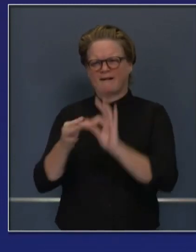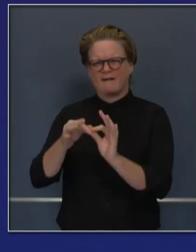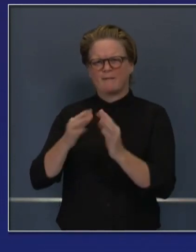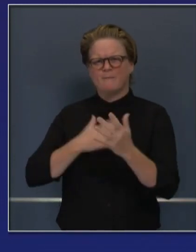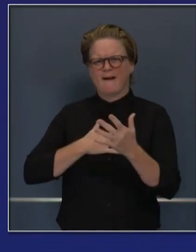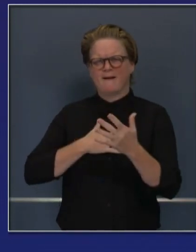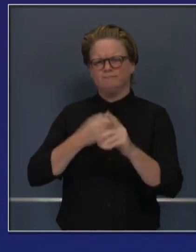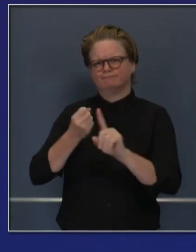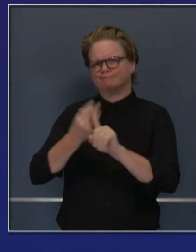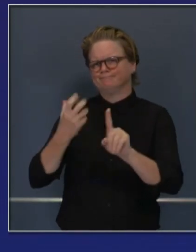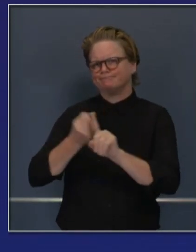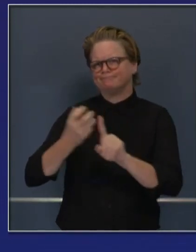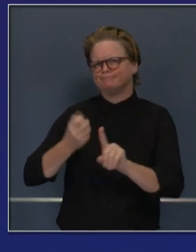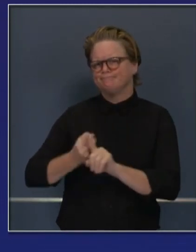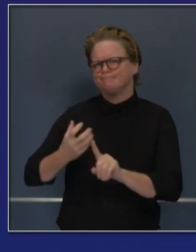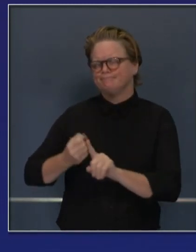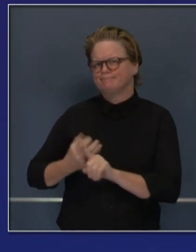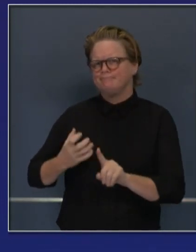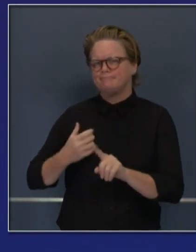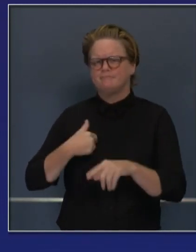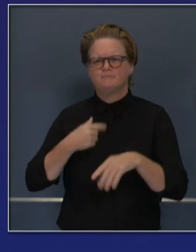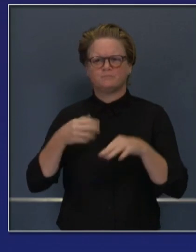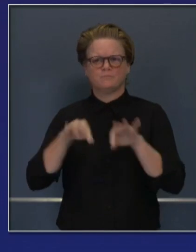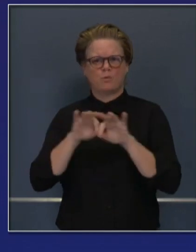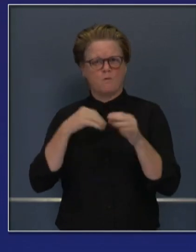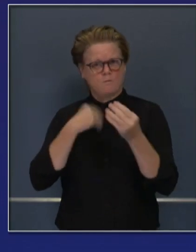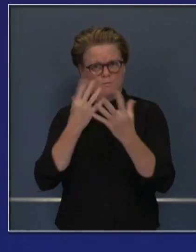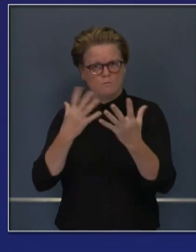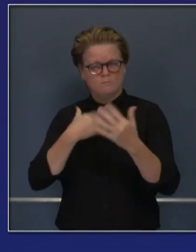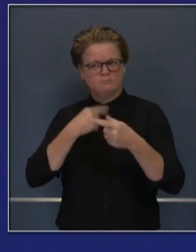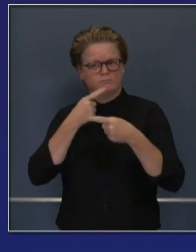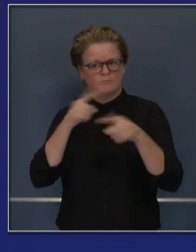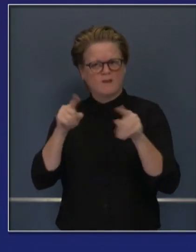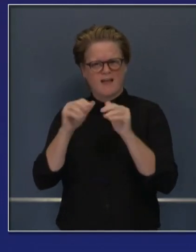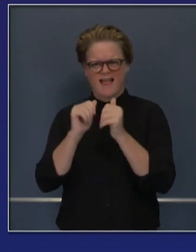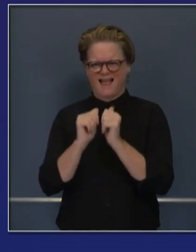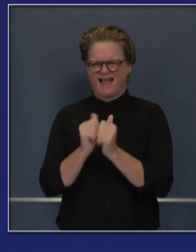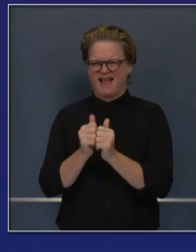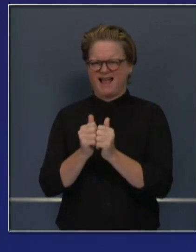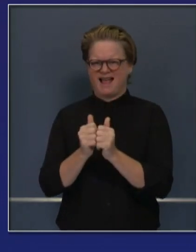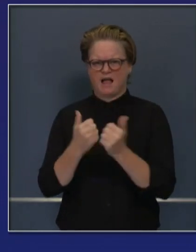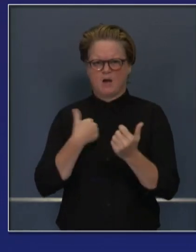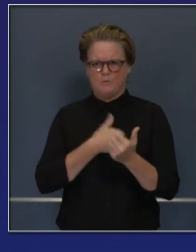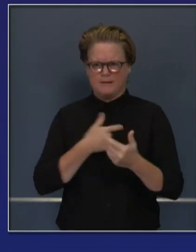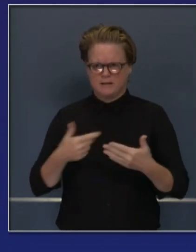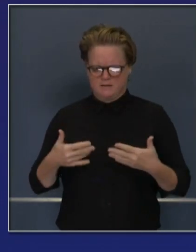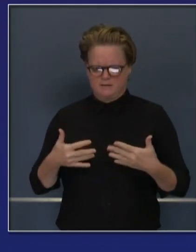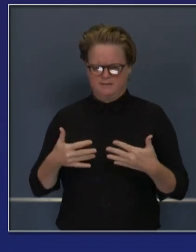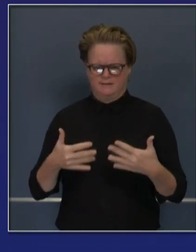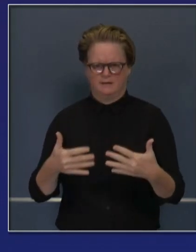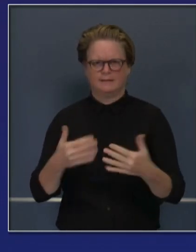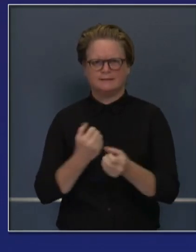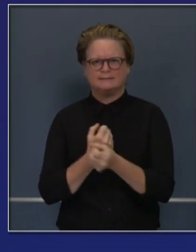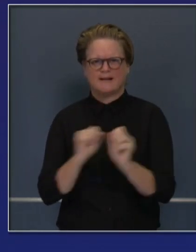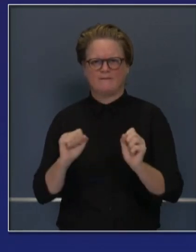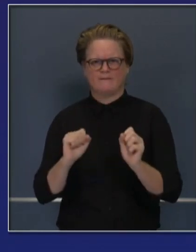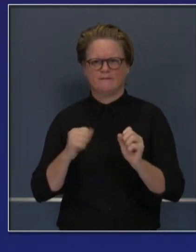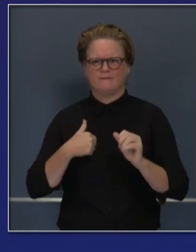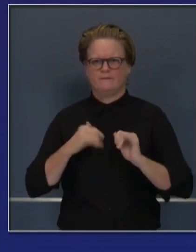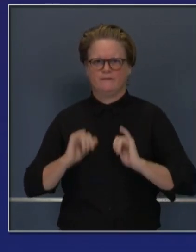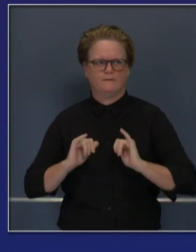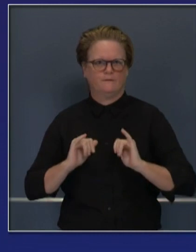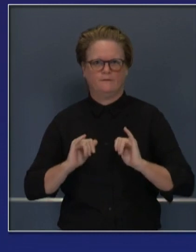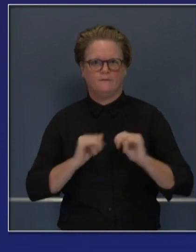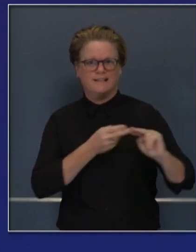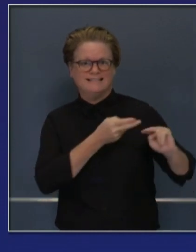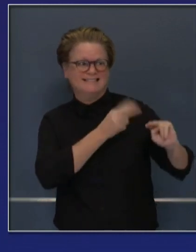we announced the blueprint for a safer economy, we talked about ability to make advances not only